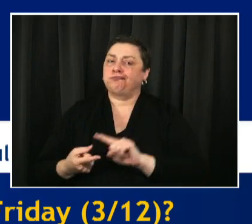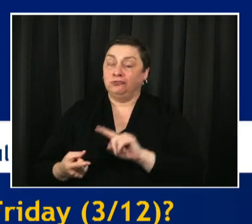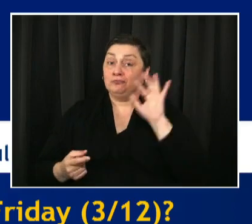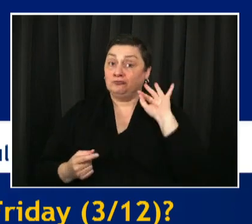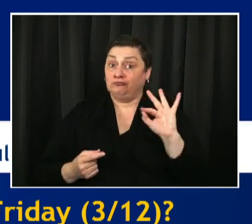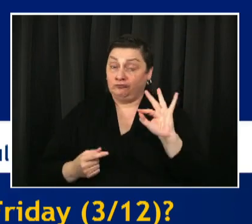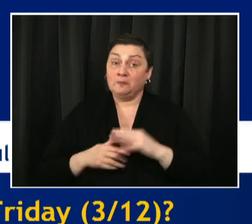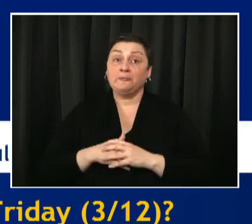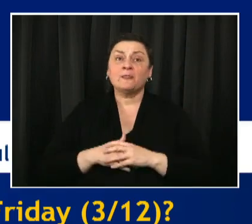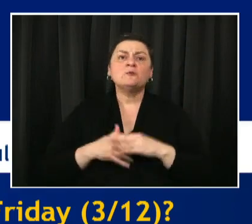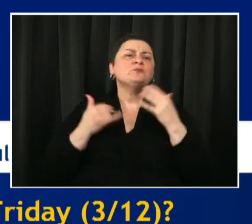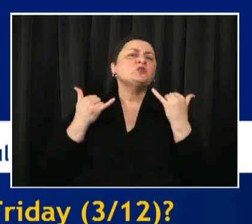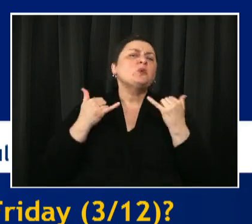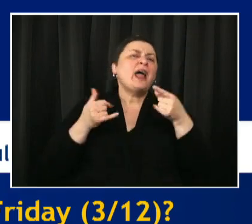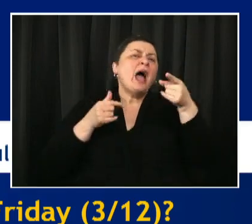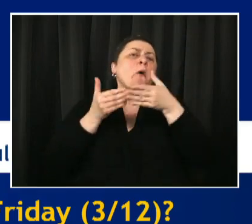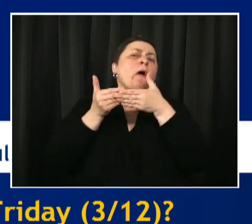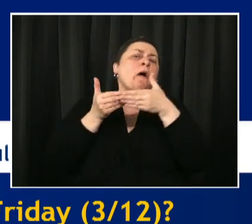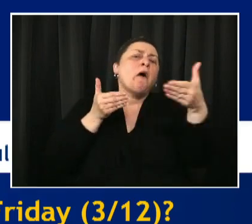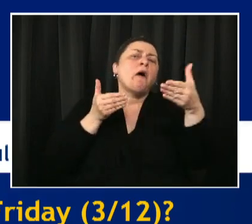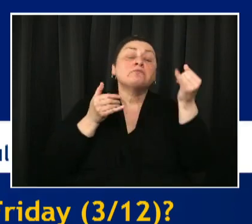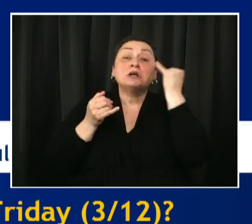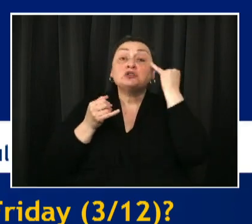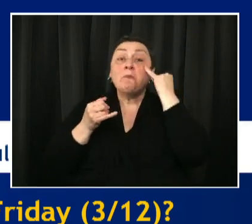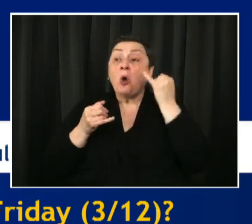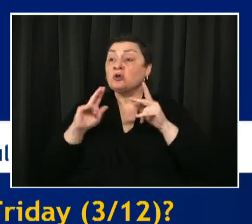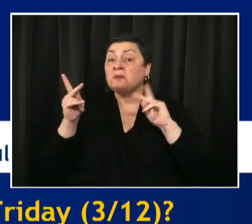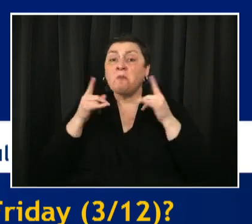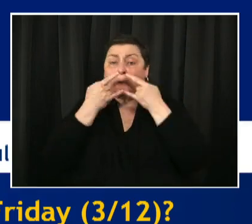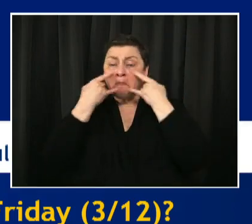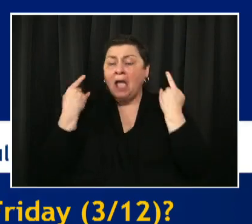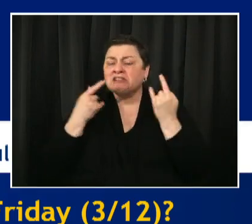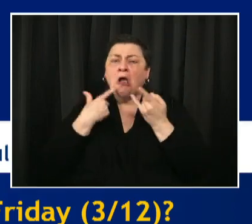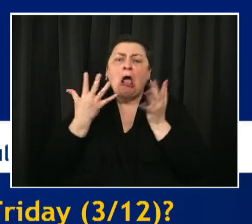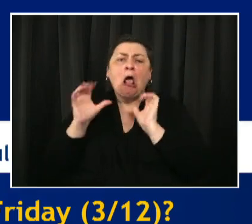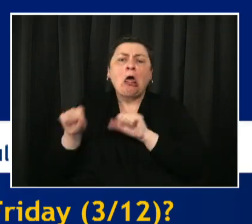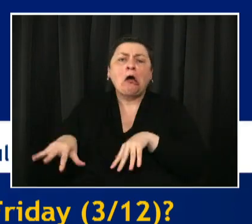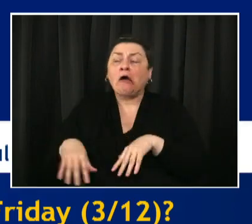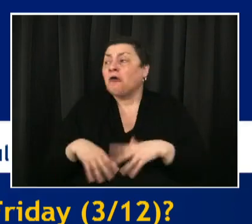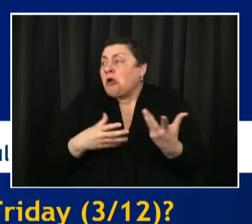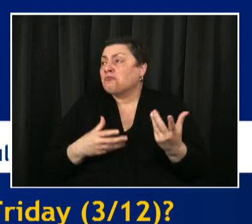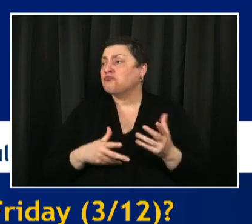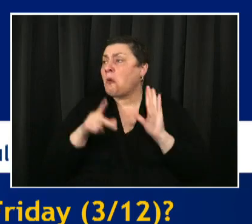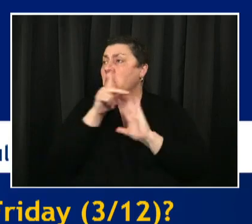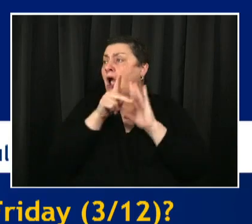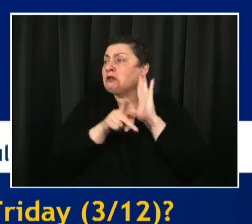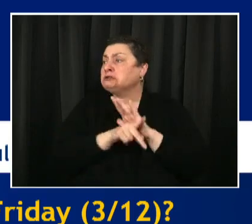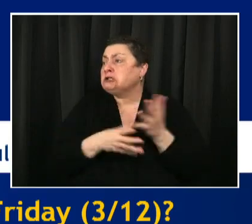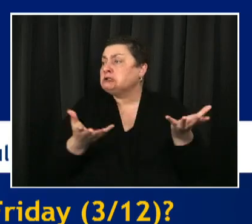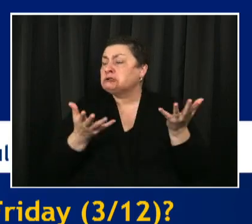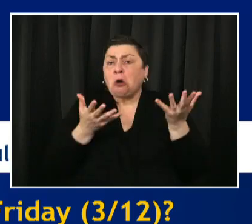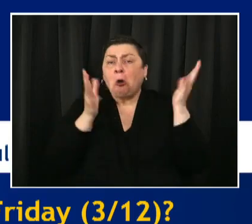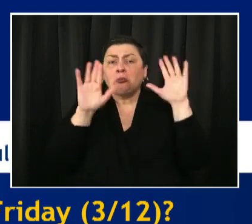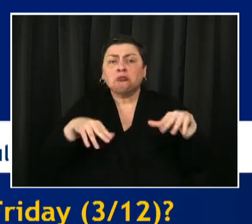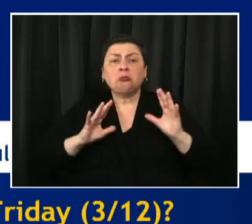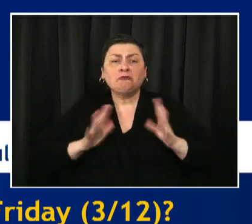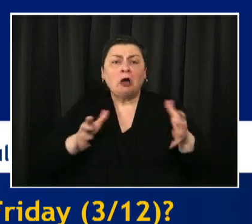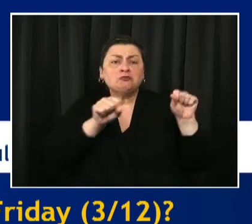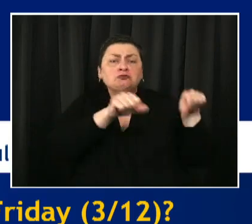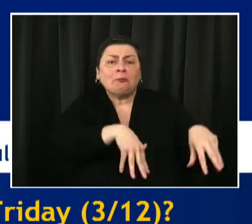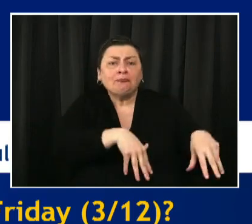few, say what if there was relaxation? What if there were a change in policies or spring break hit and everybody thought it